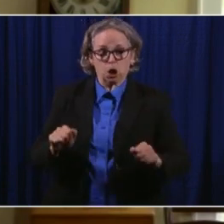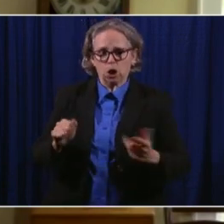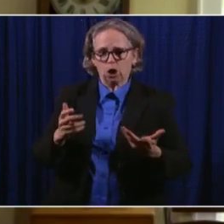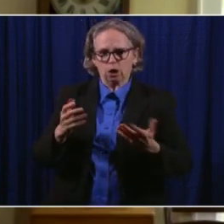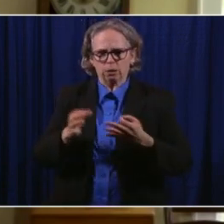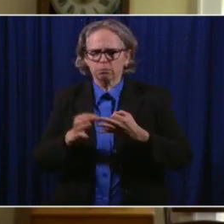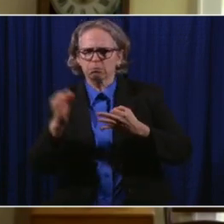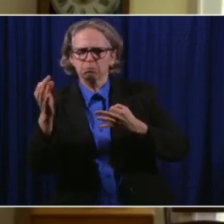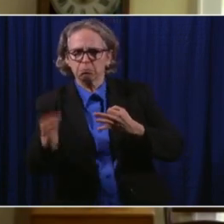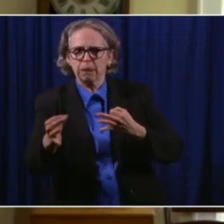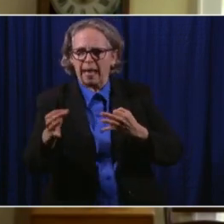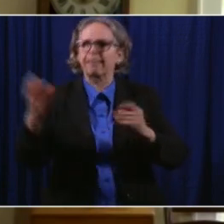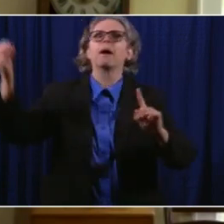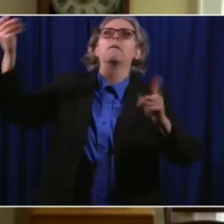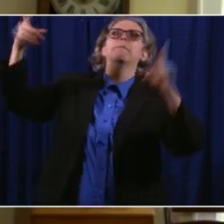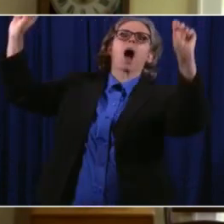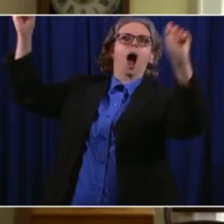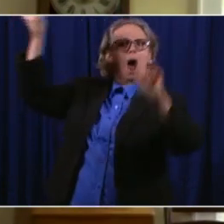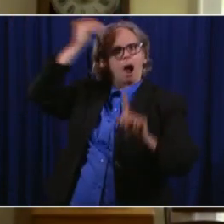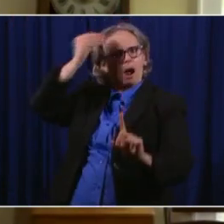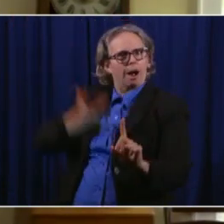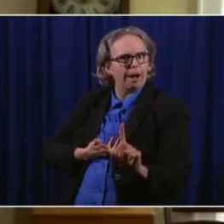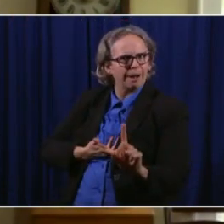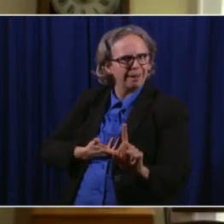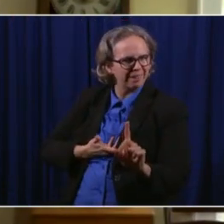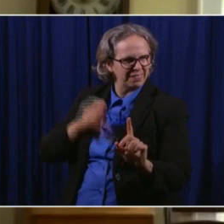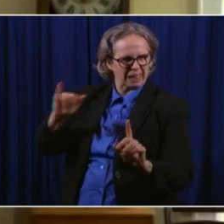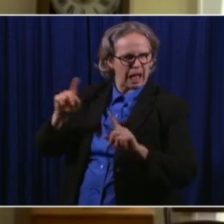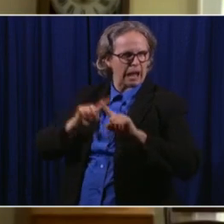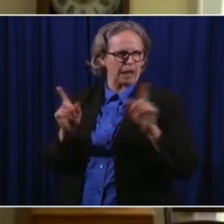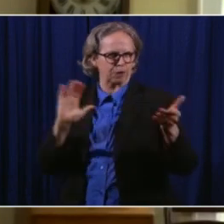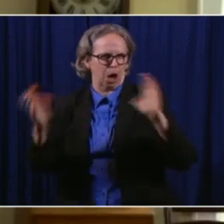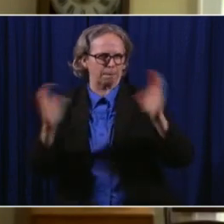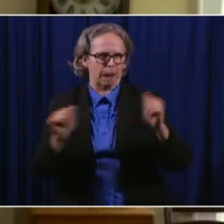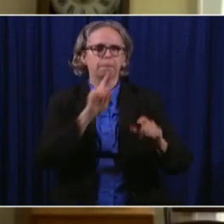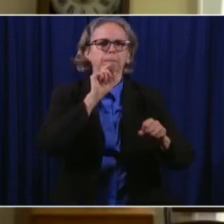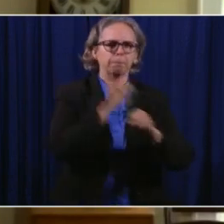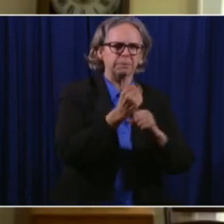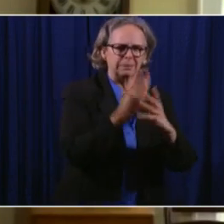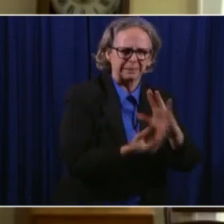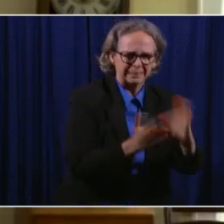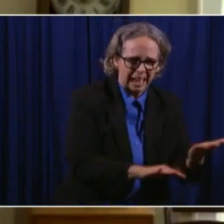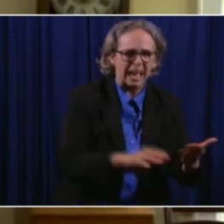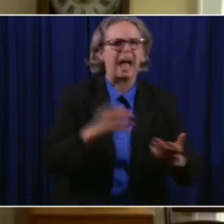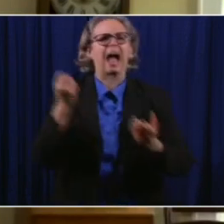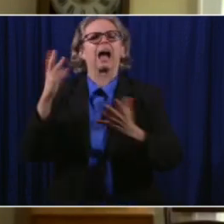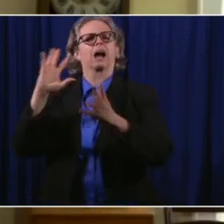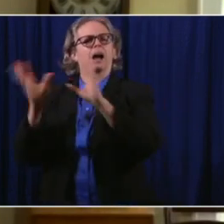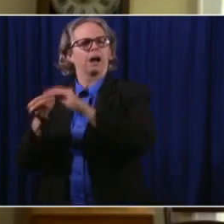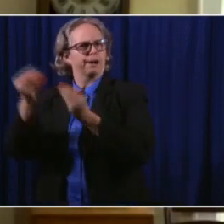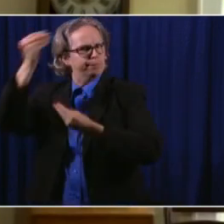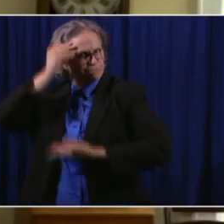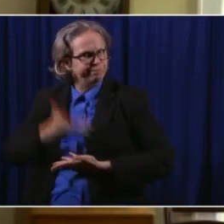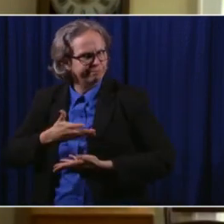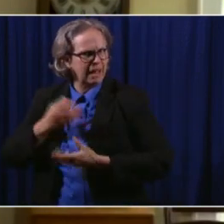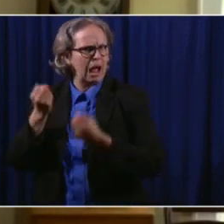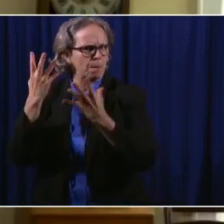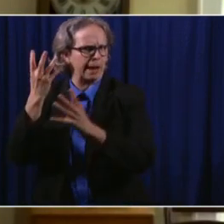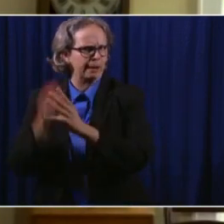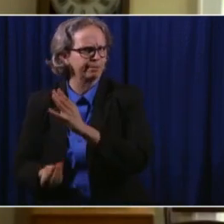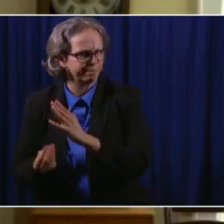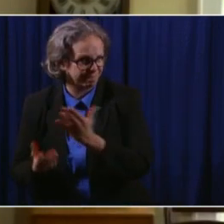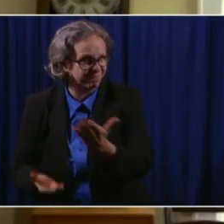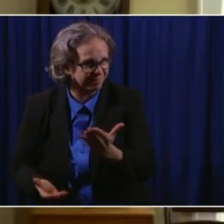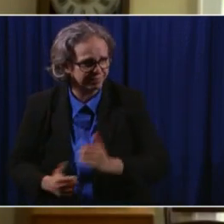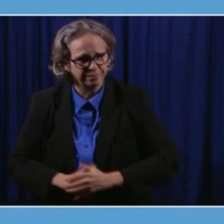Let's look at this chart, Eric. The next one. Deaths reported in last 24 hours by